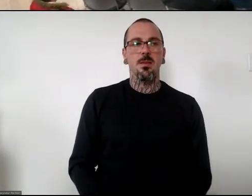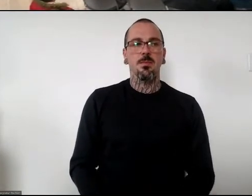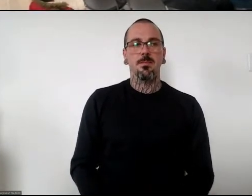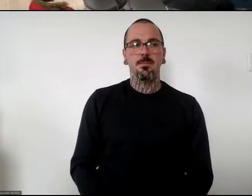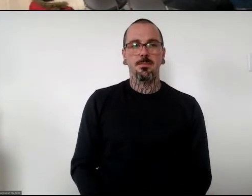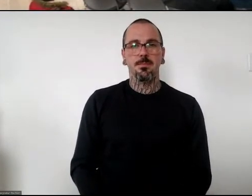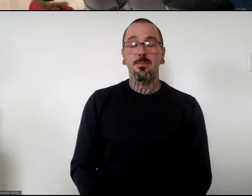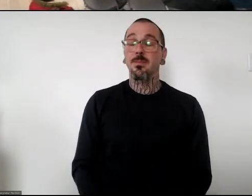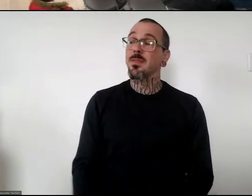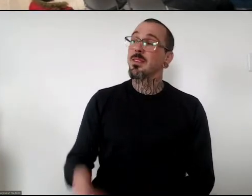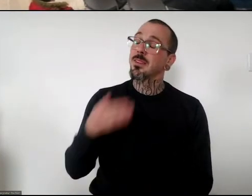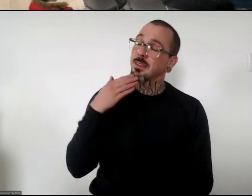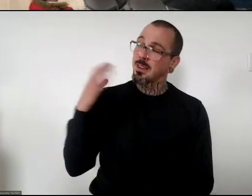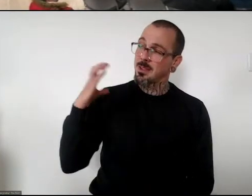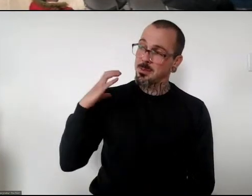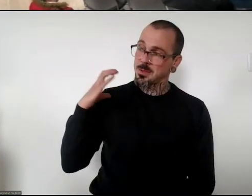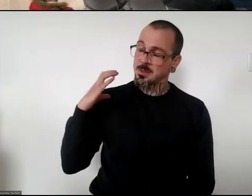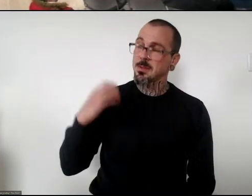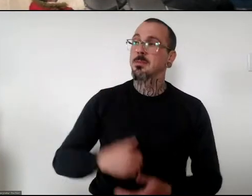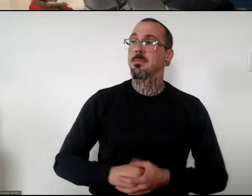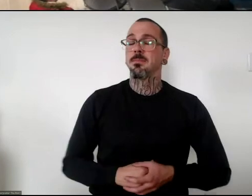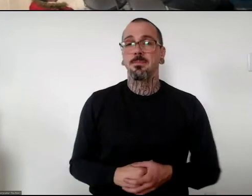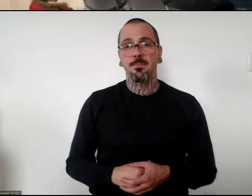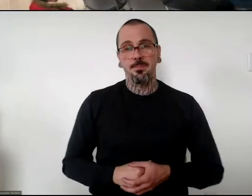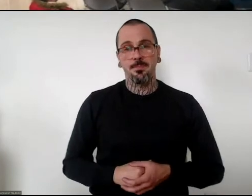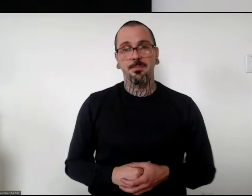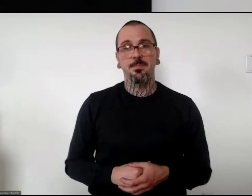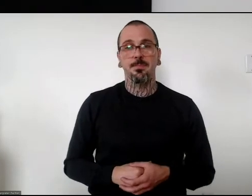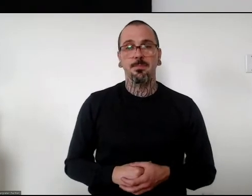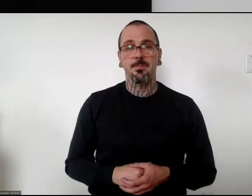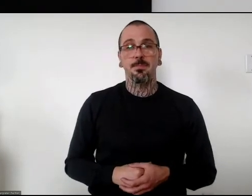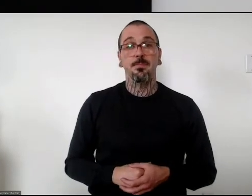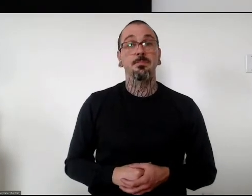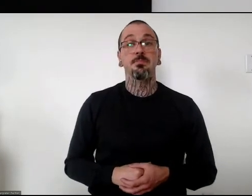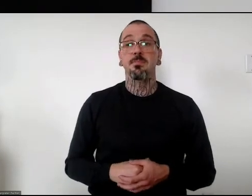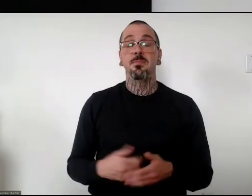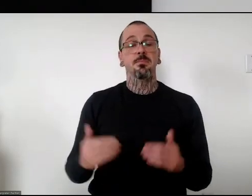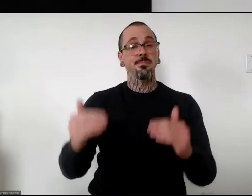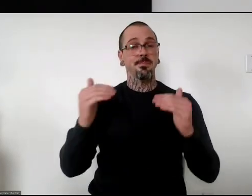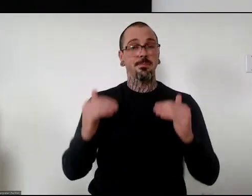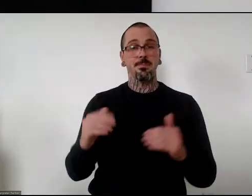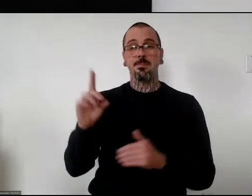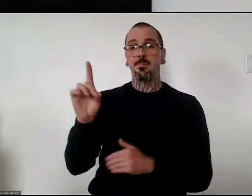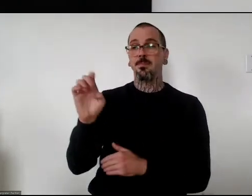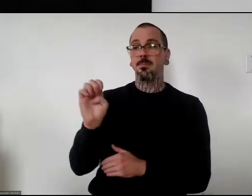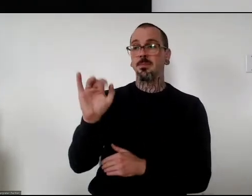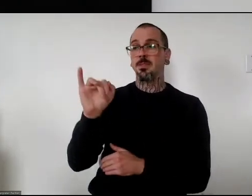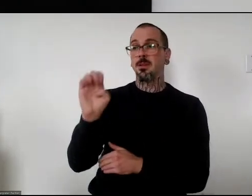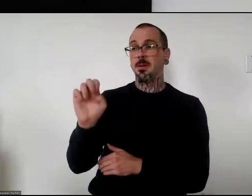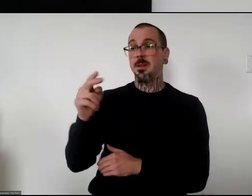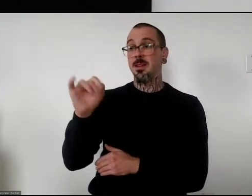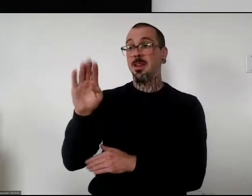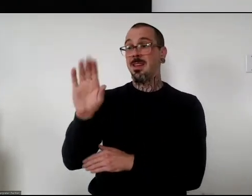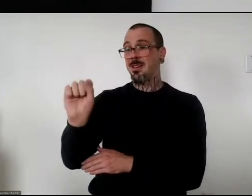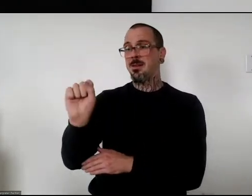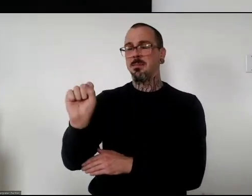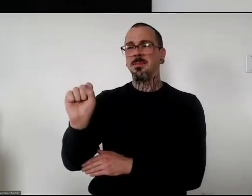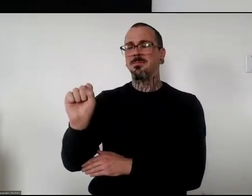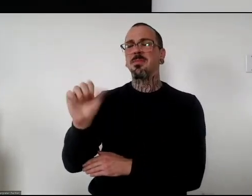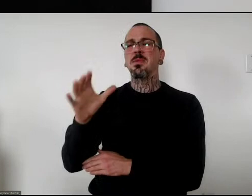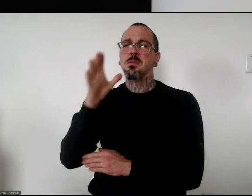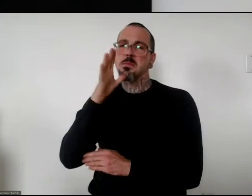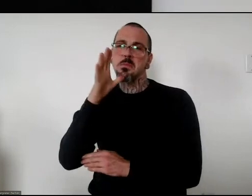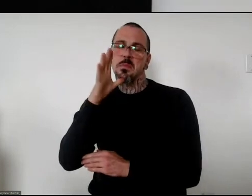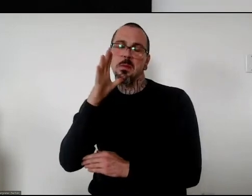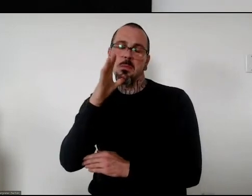Thank you, Minister. I'd now like to ask Debbie Hibbs, mother of Julianne Hibbs and violence prevention